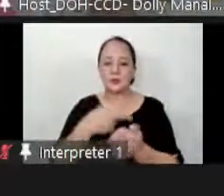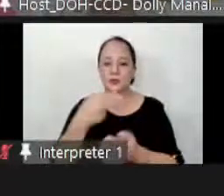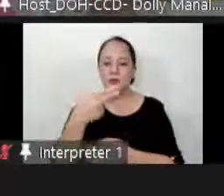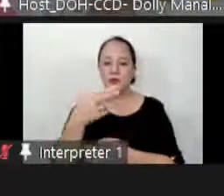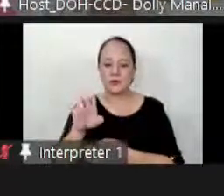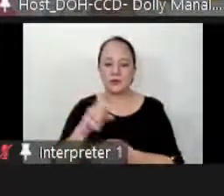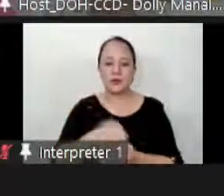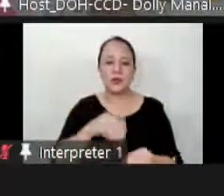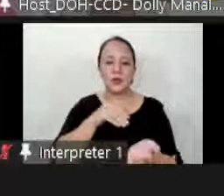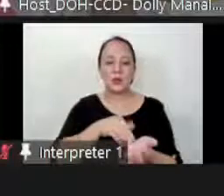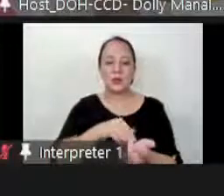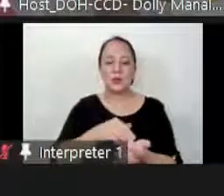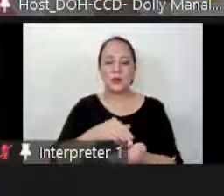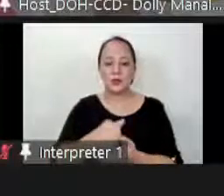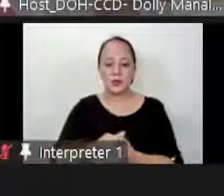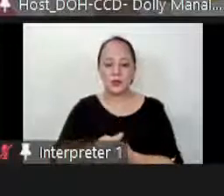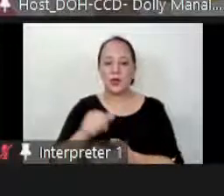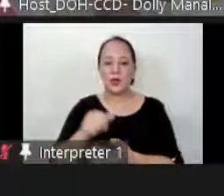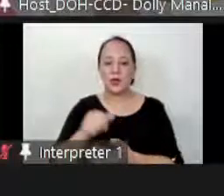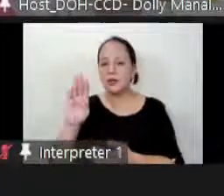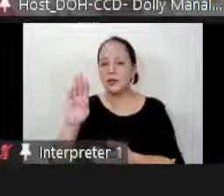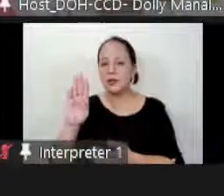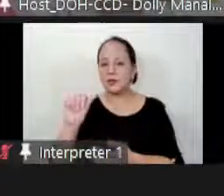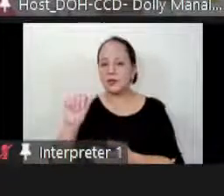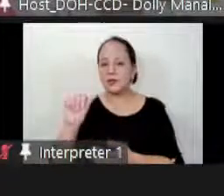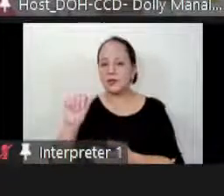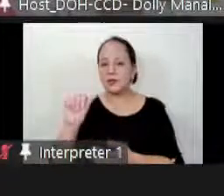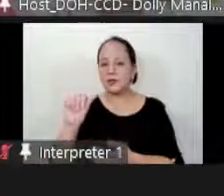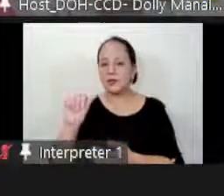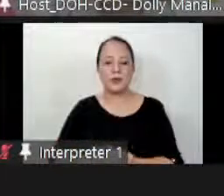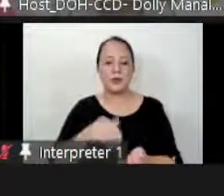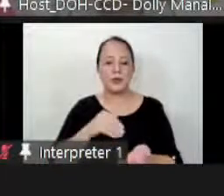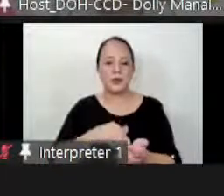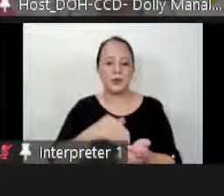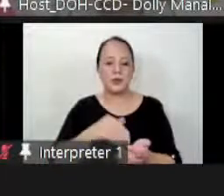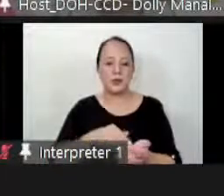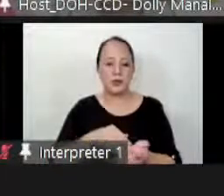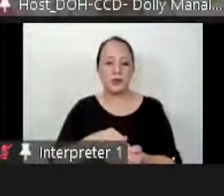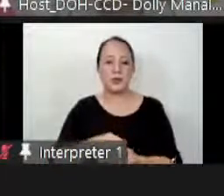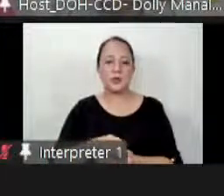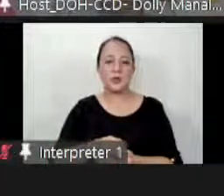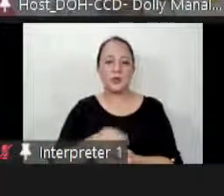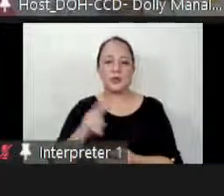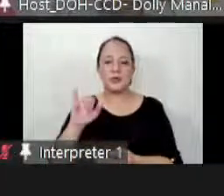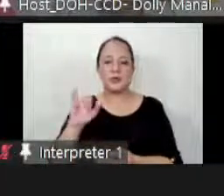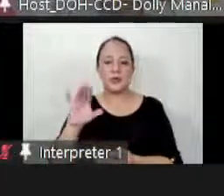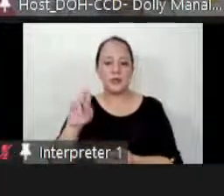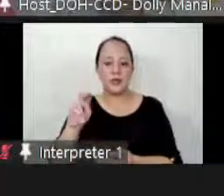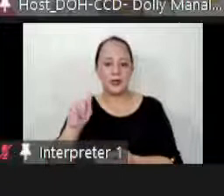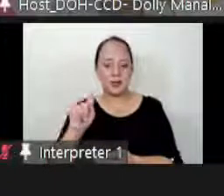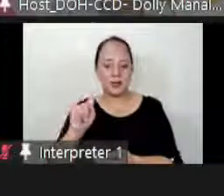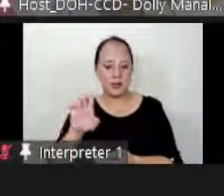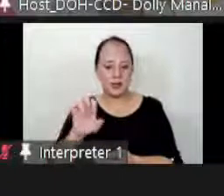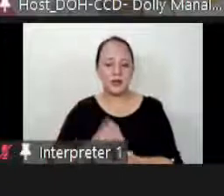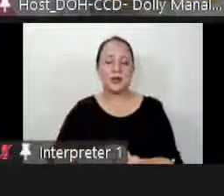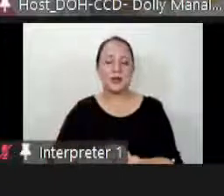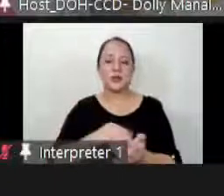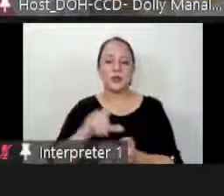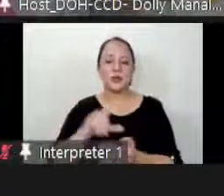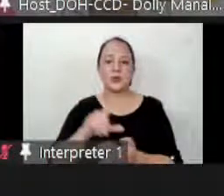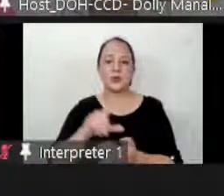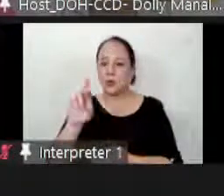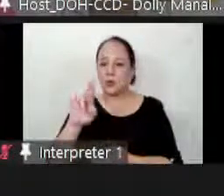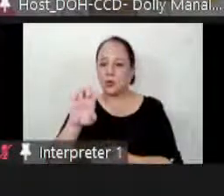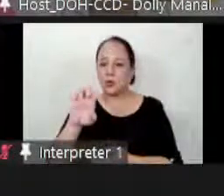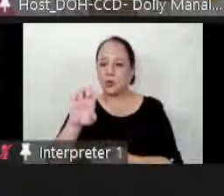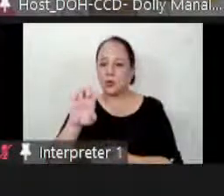Dr. Andre Elbawi, Dr. Gil Vicente, Dr. Feli Marilyn Lorenzo,